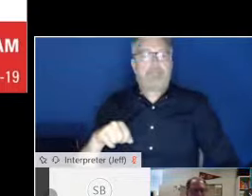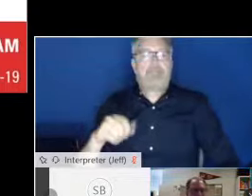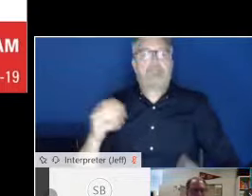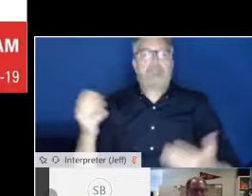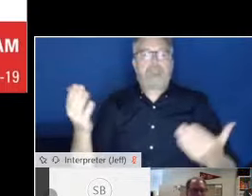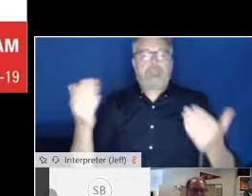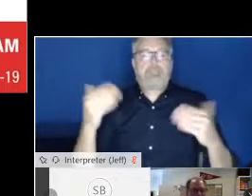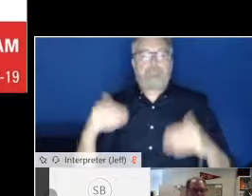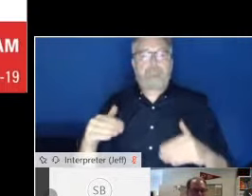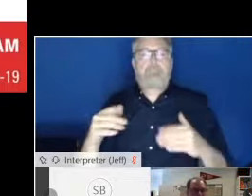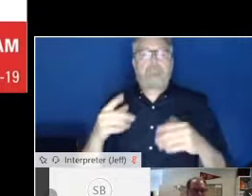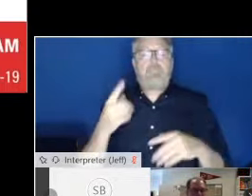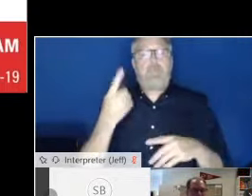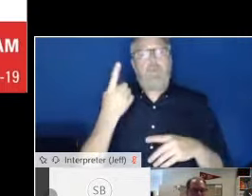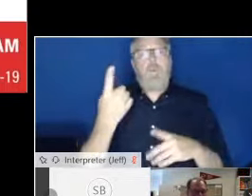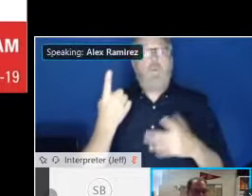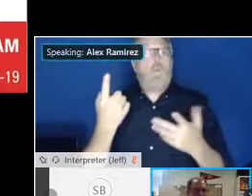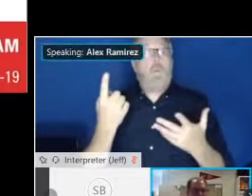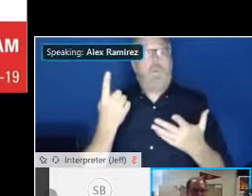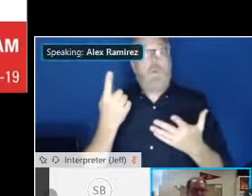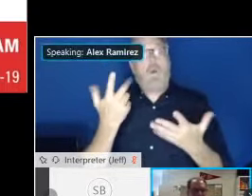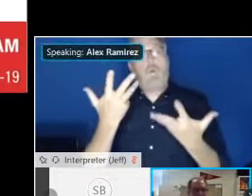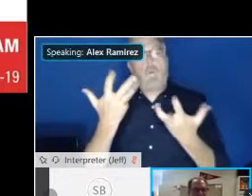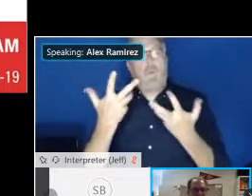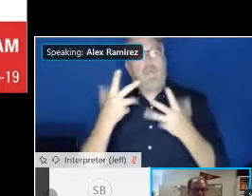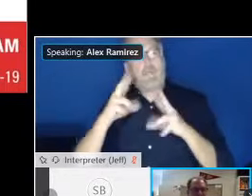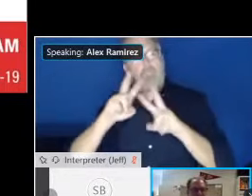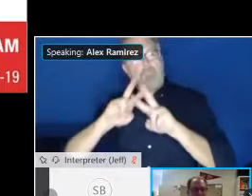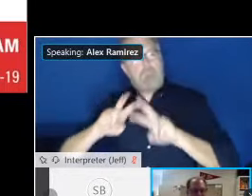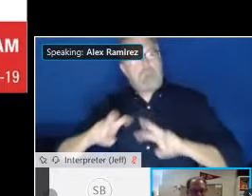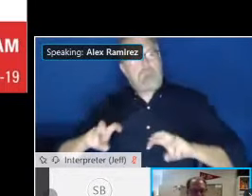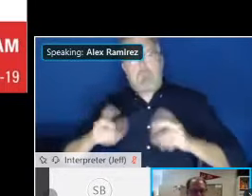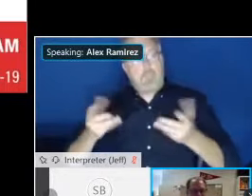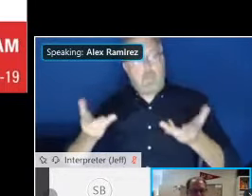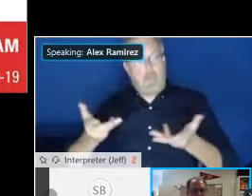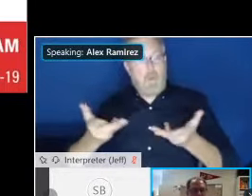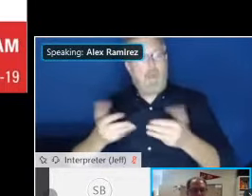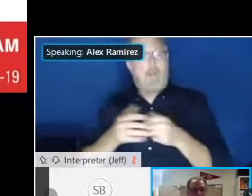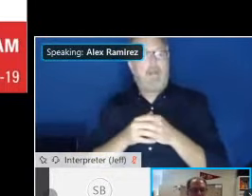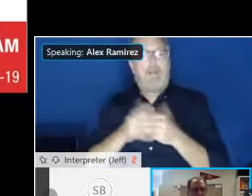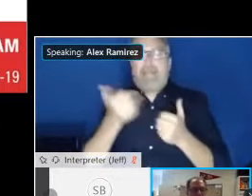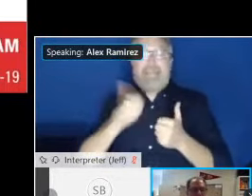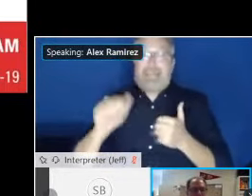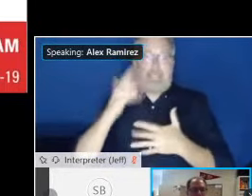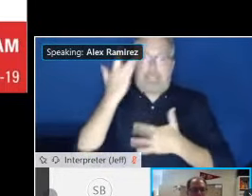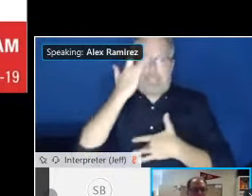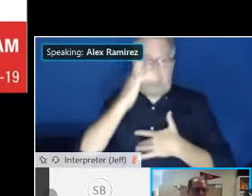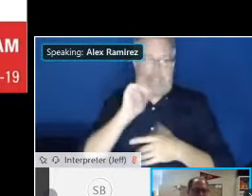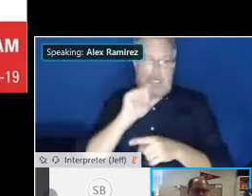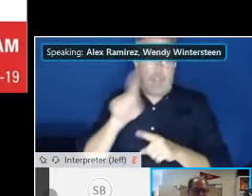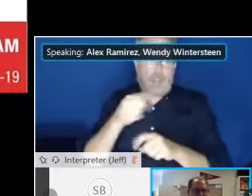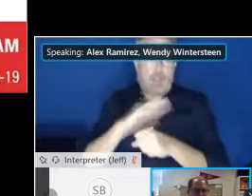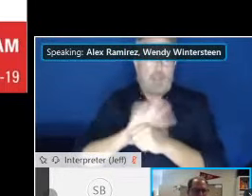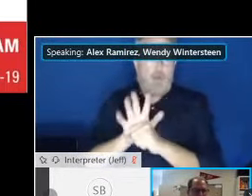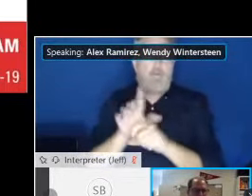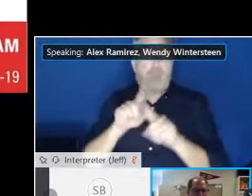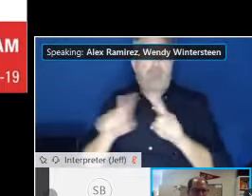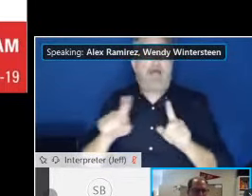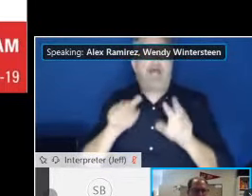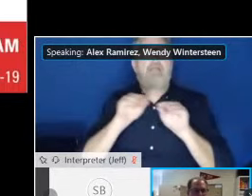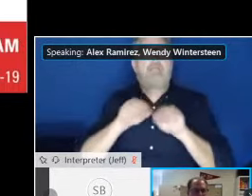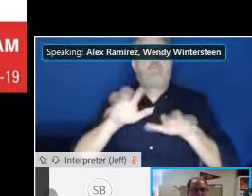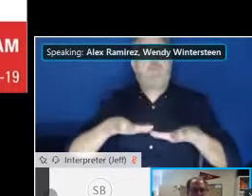When we look at one of the things that we try to evaluate diseases, we try to consider transmission